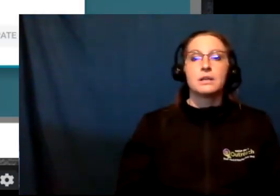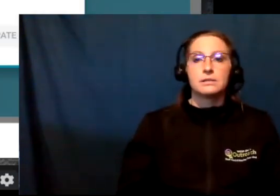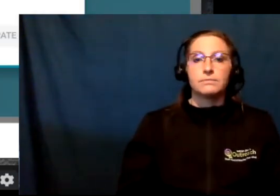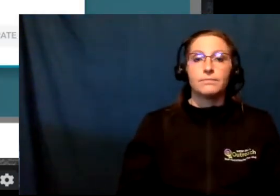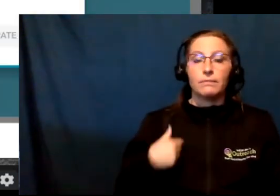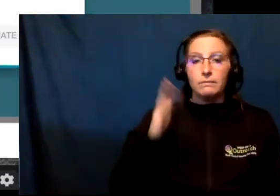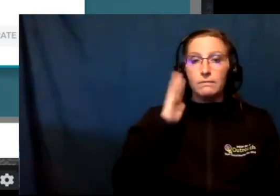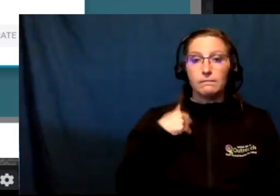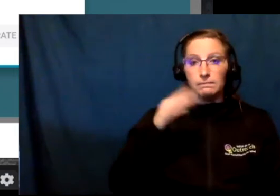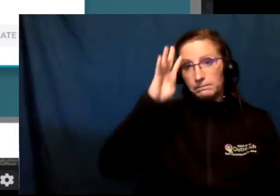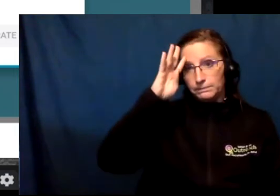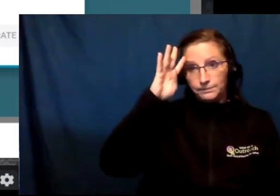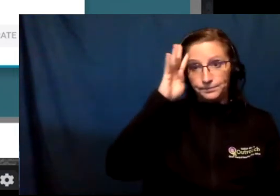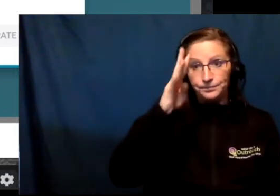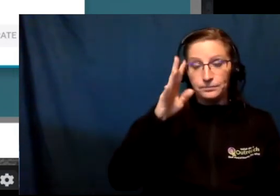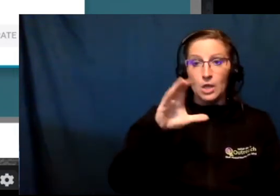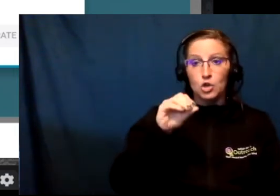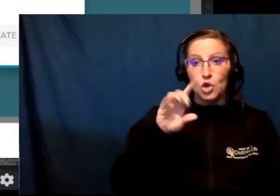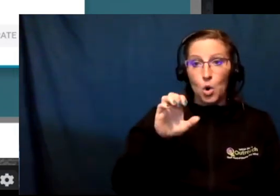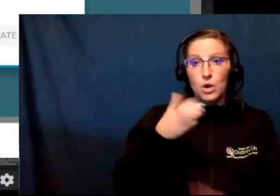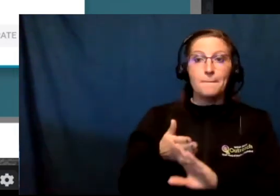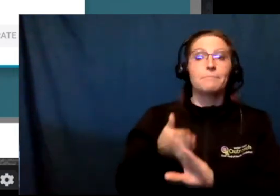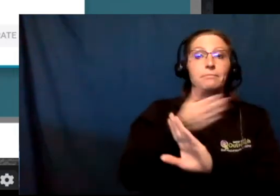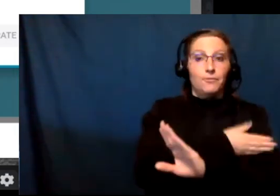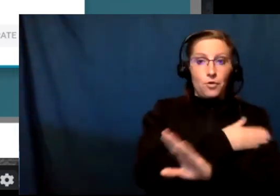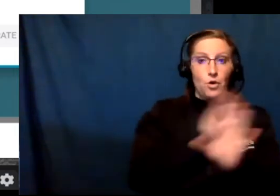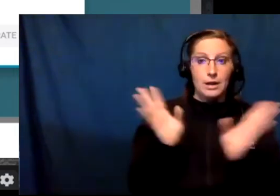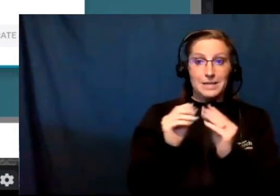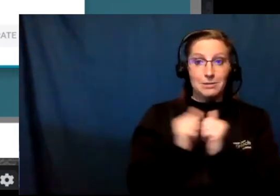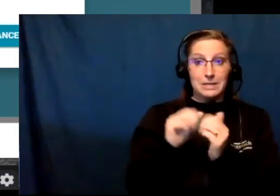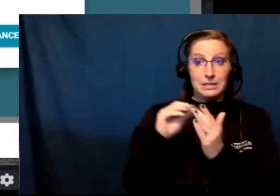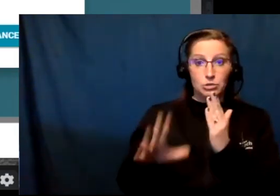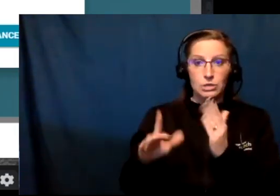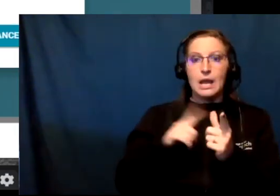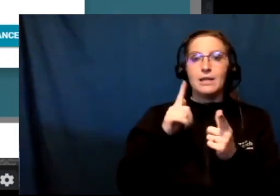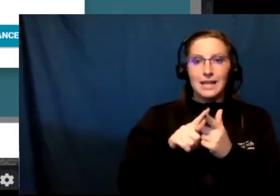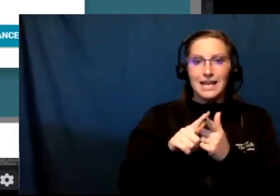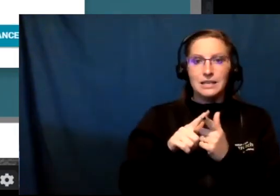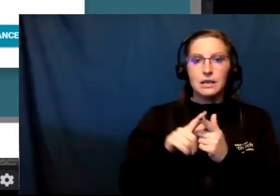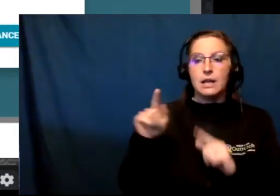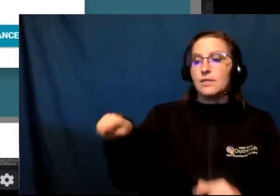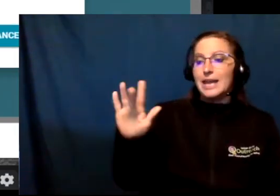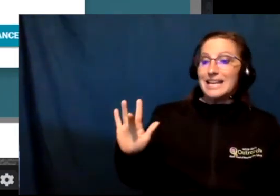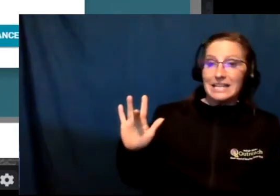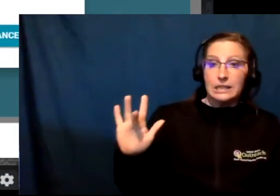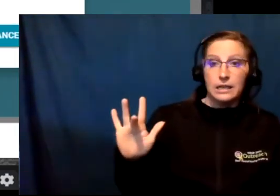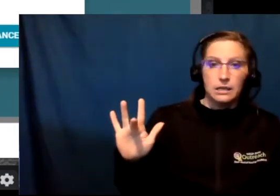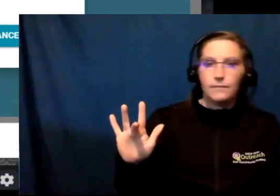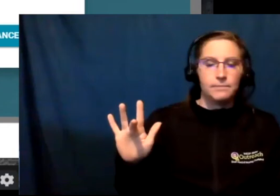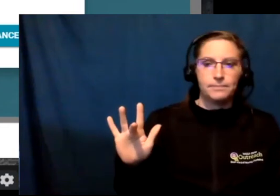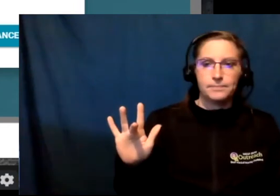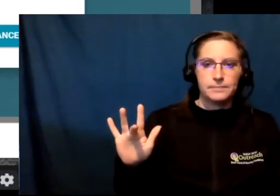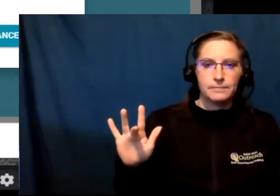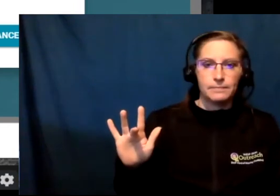go to generate the code before I meet with my student, and then by the time they click on the link, then it just